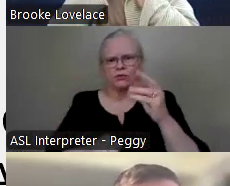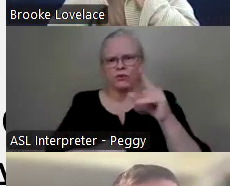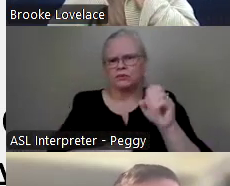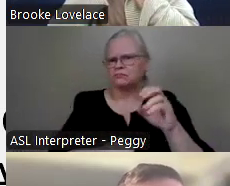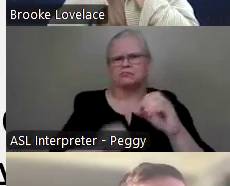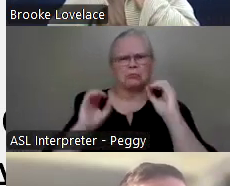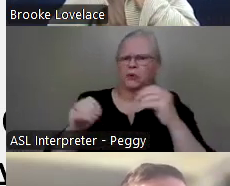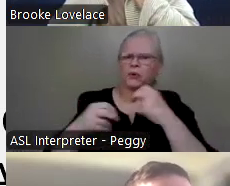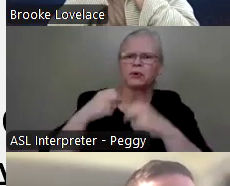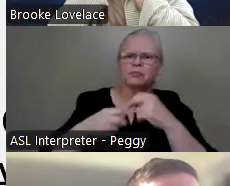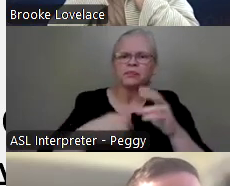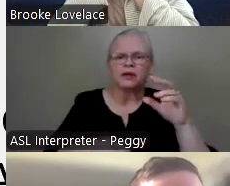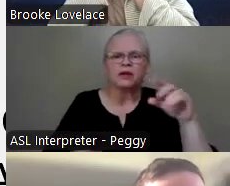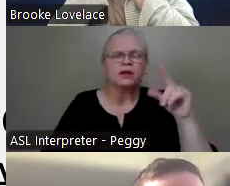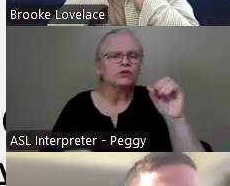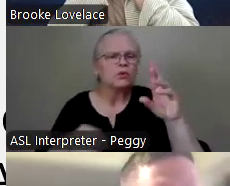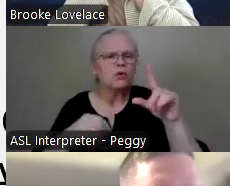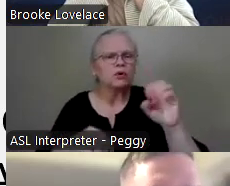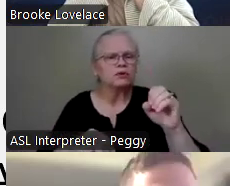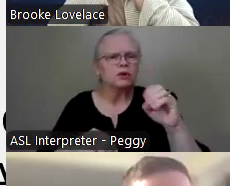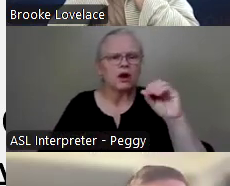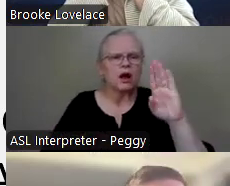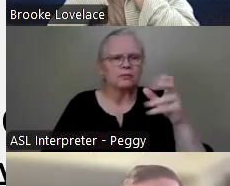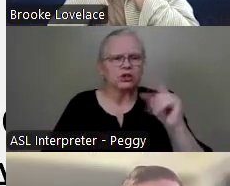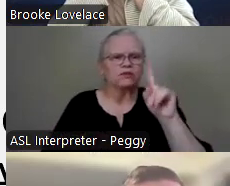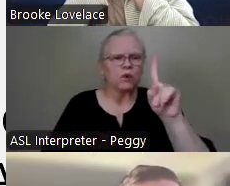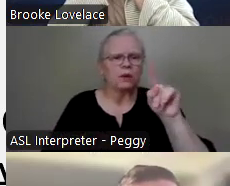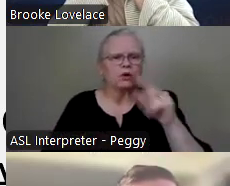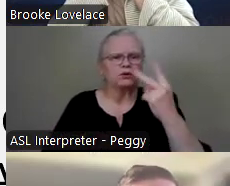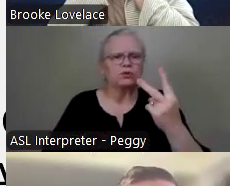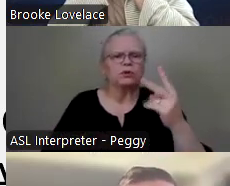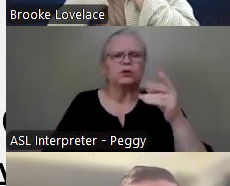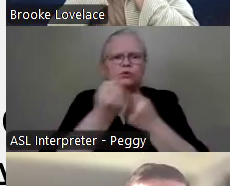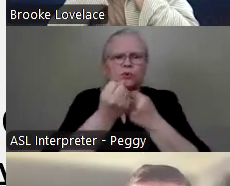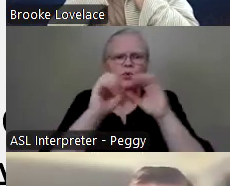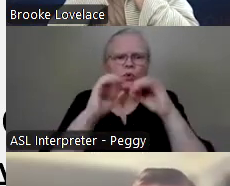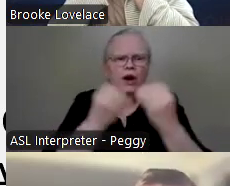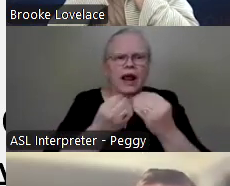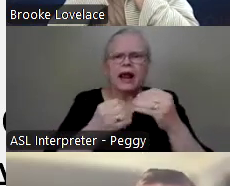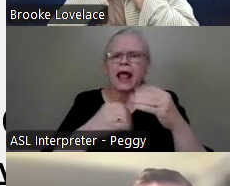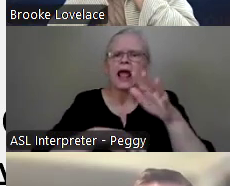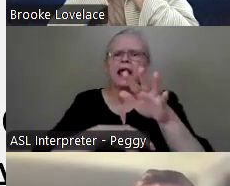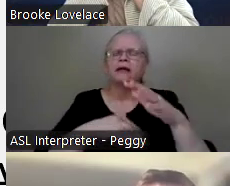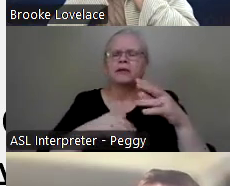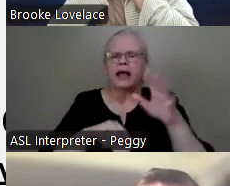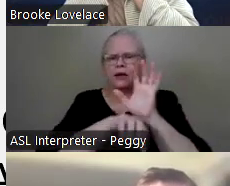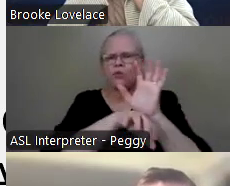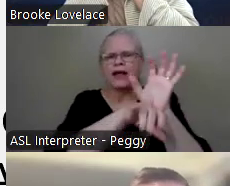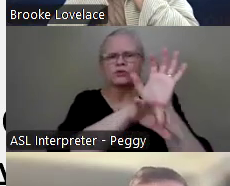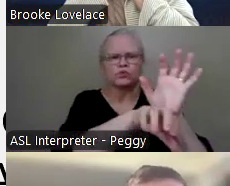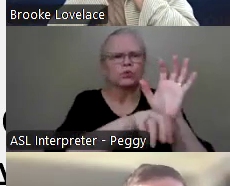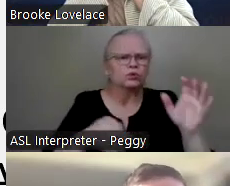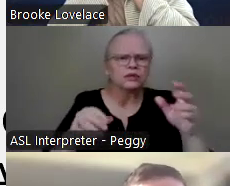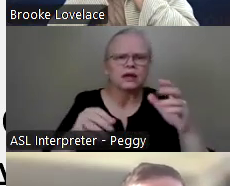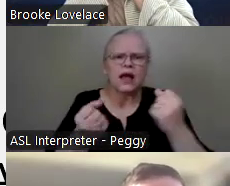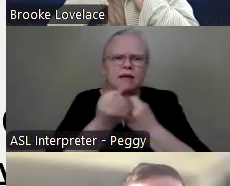all. Okay, so I think we're on objective 1.2. So support organizations and grassroots advocacy groups led by people with